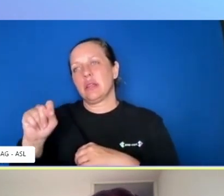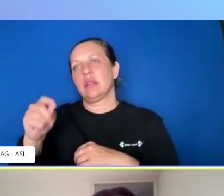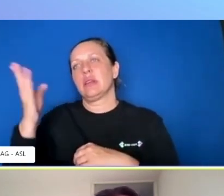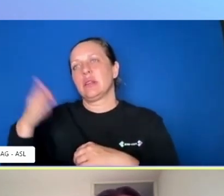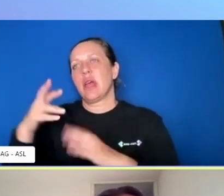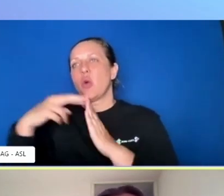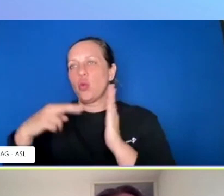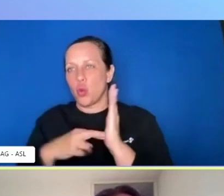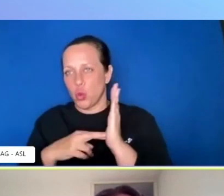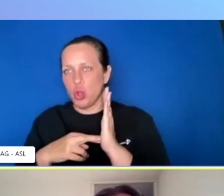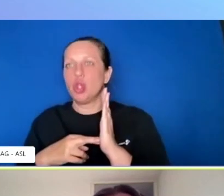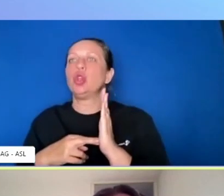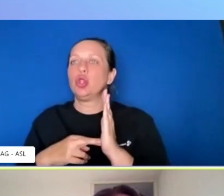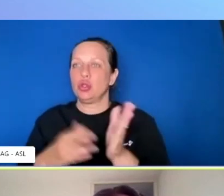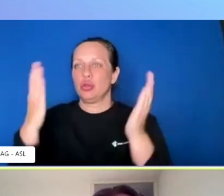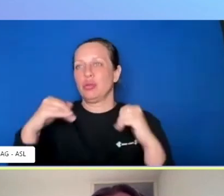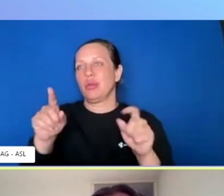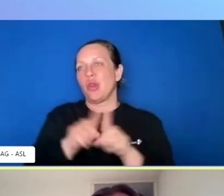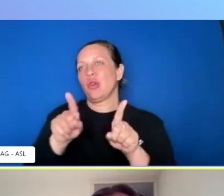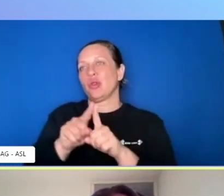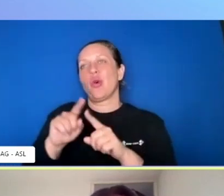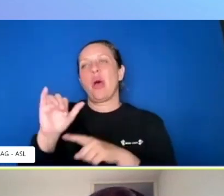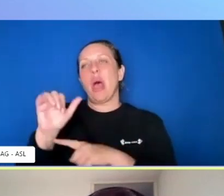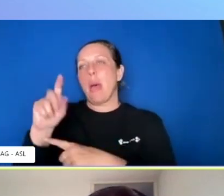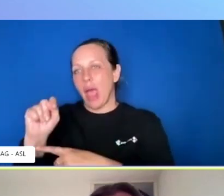There's also an about page, and you can find the